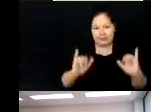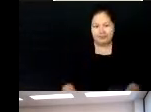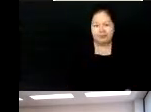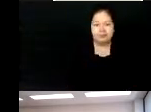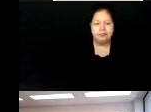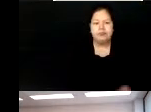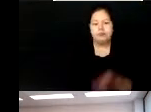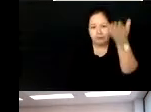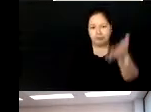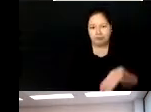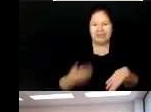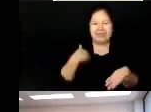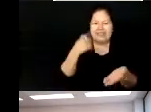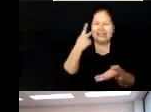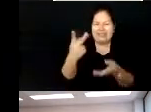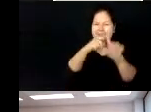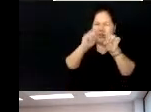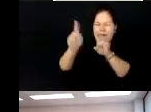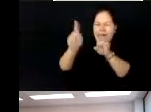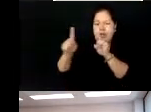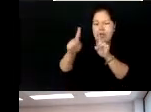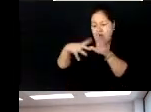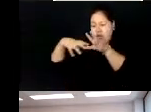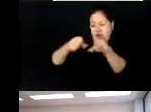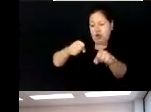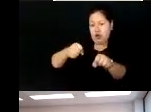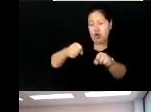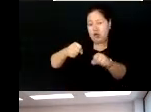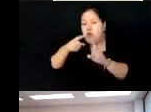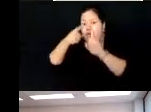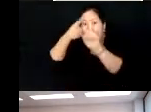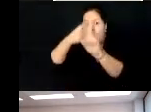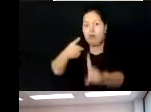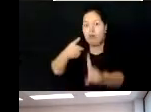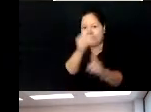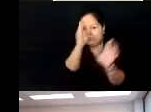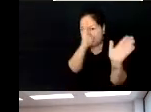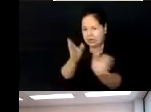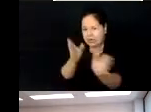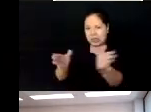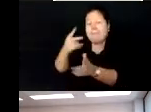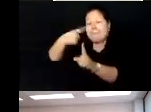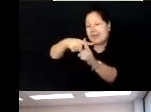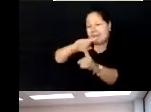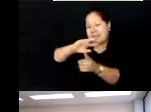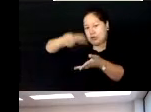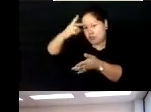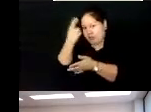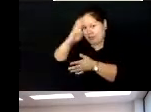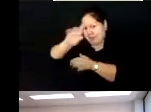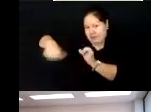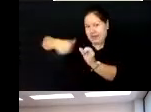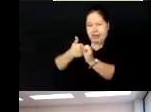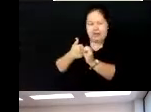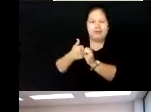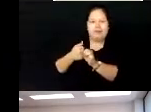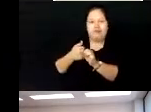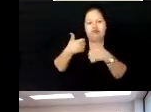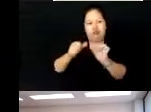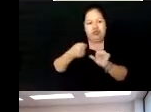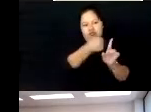some colonial processes and strategies, along with the intents of the strategies on First Nations, Inuit, and